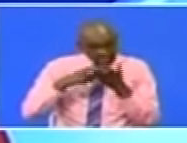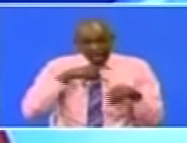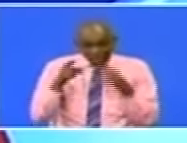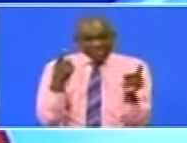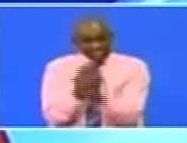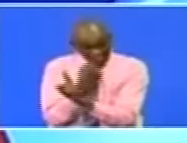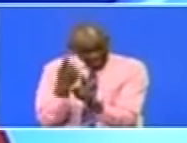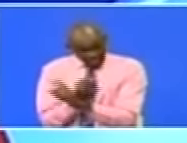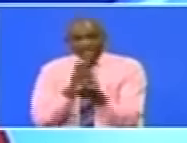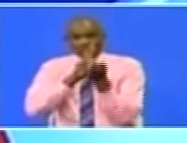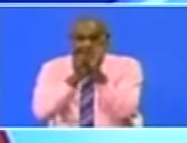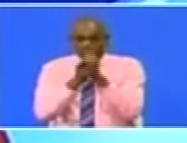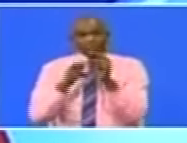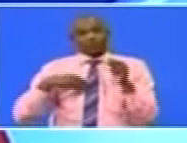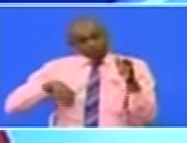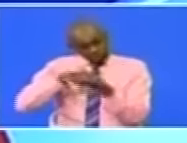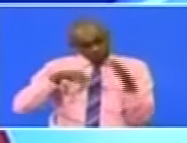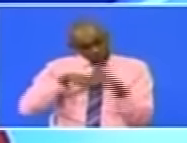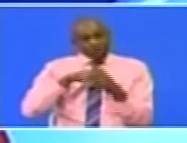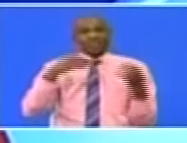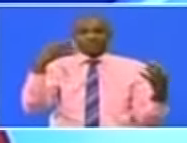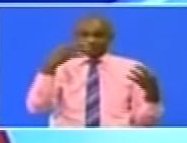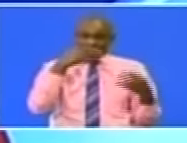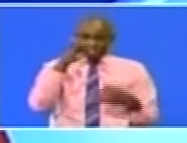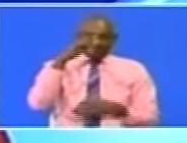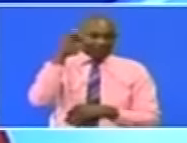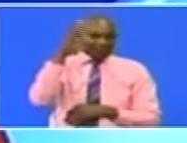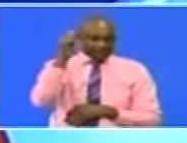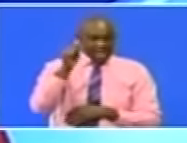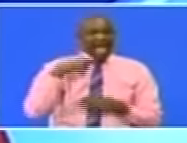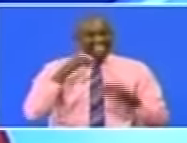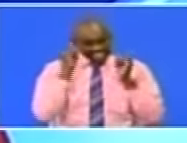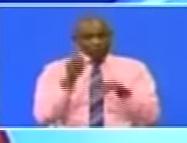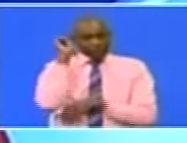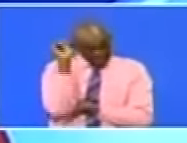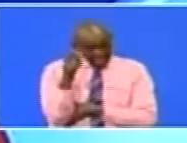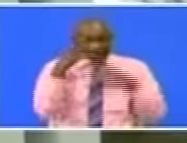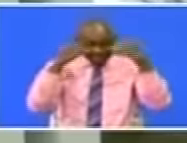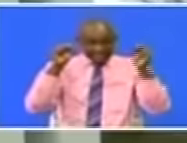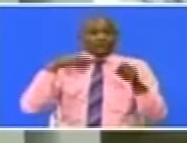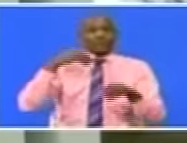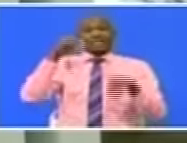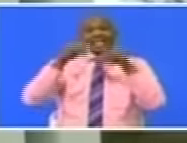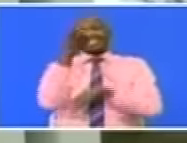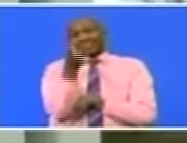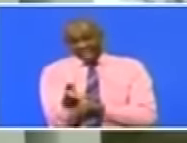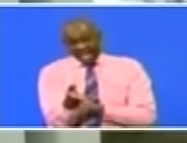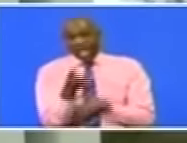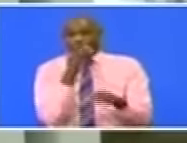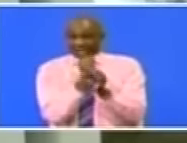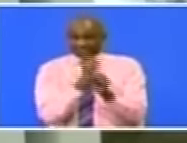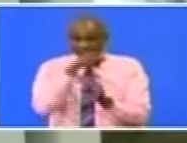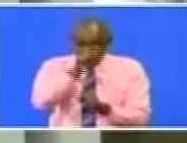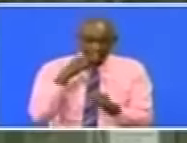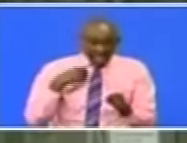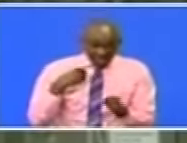wide-ranging schedule of reforms to Soccer World's governing body, and a new president will also be elected. The organization has been making